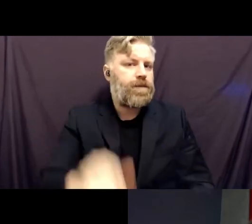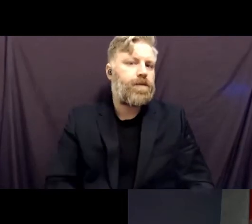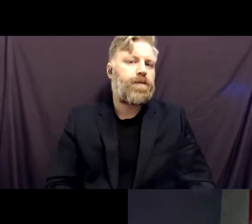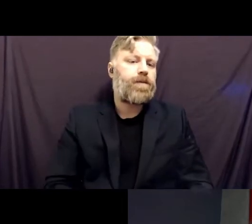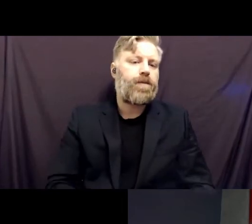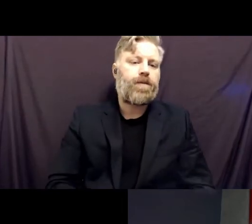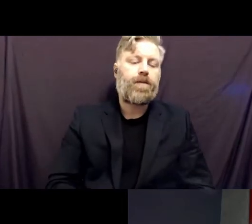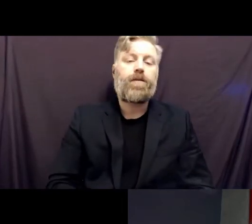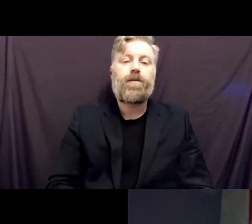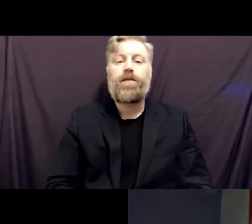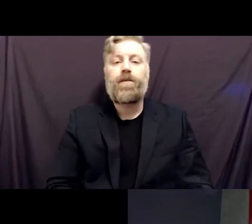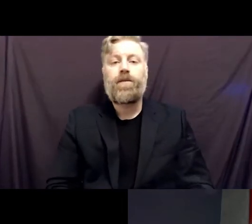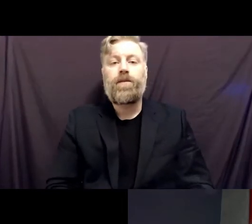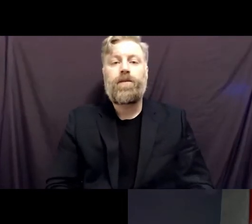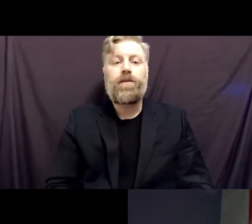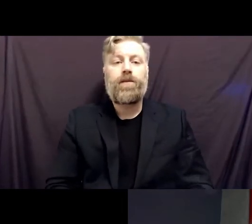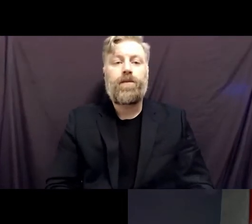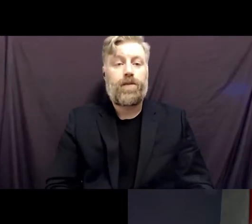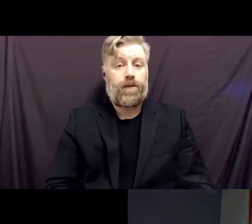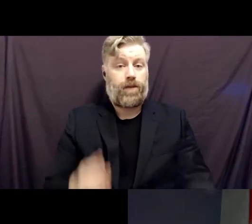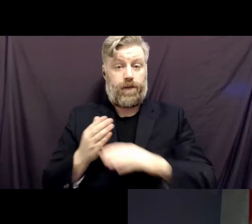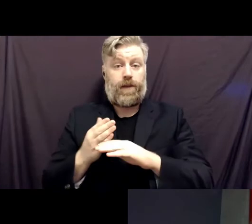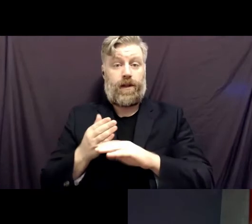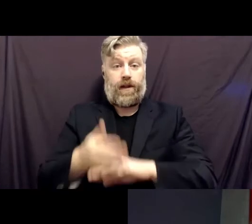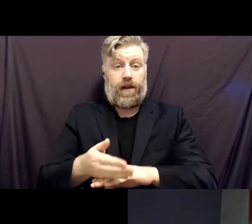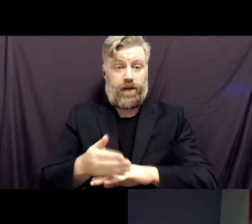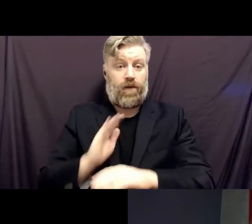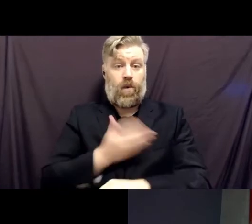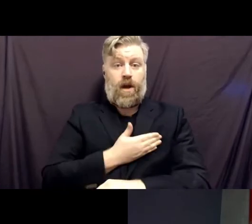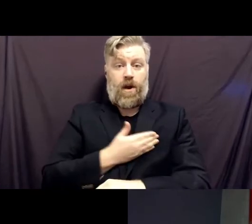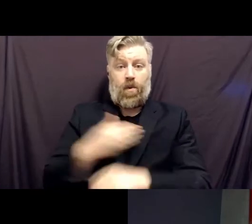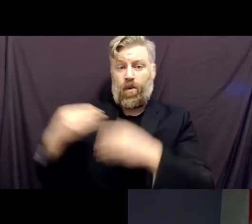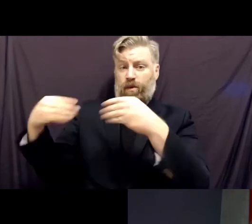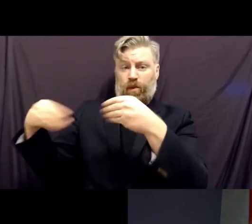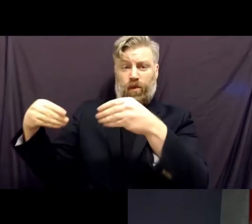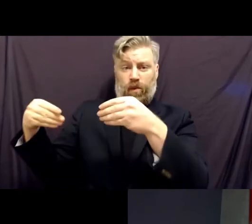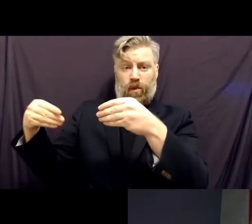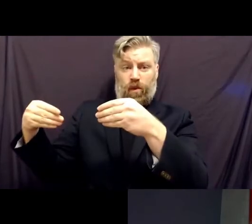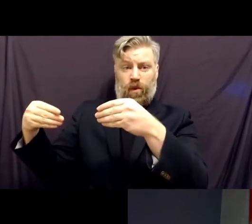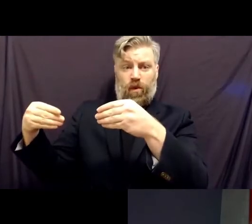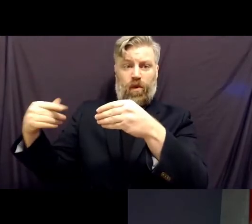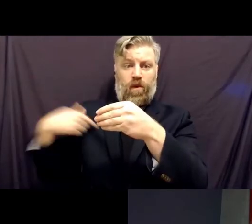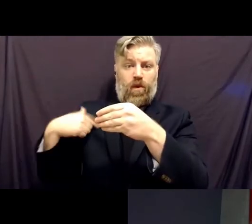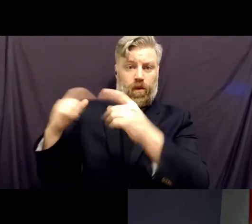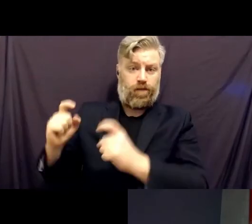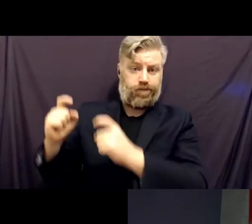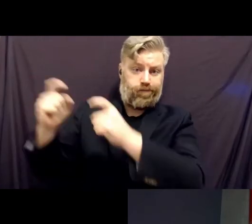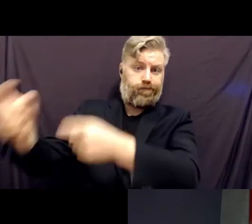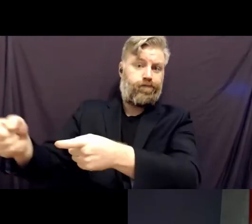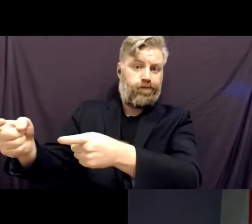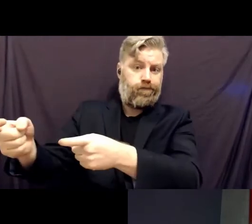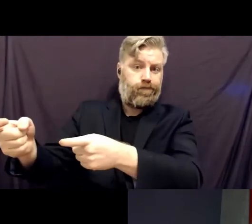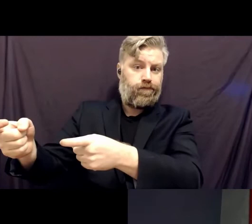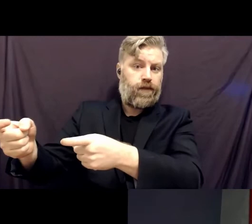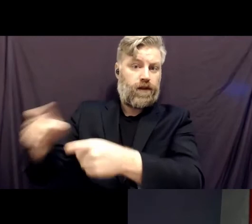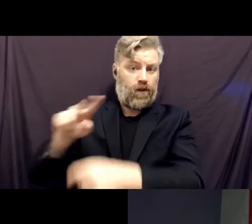After we had to hand over our retailing company in 2015,